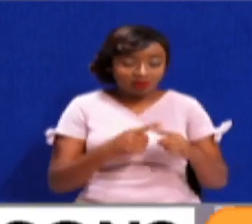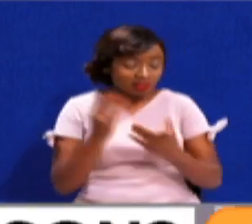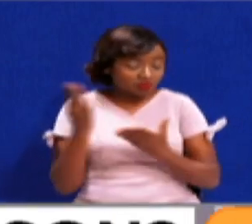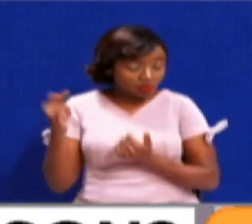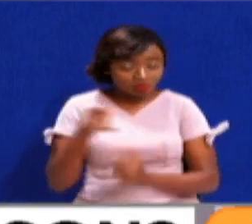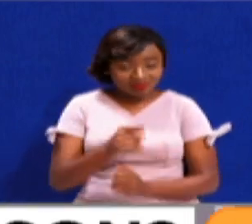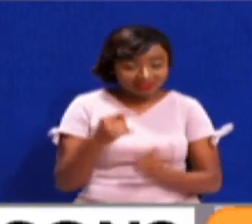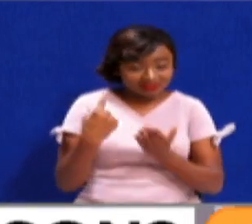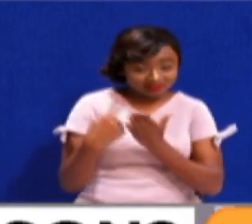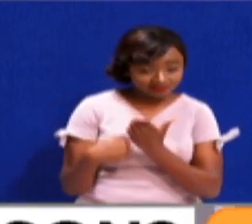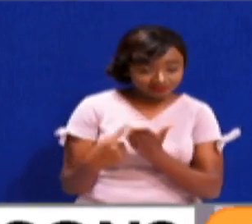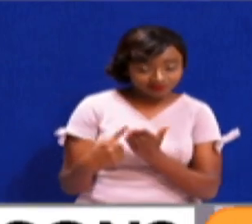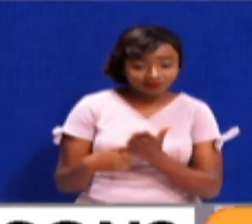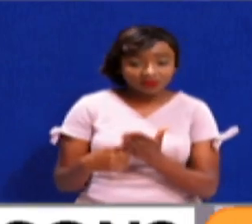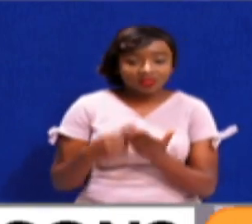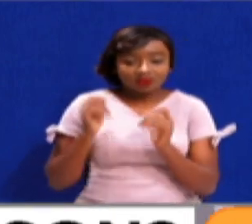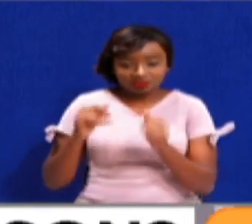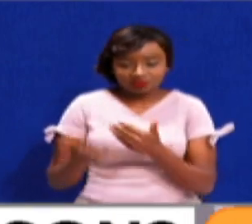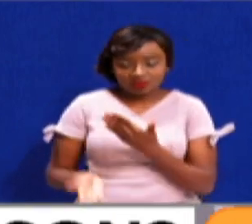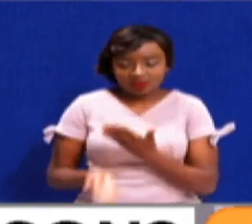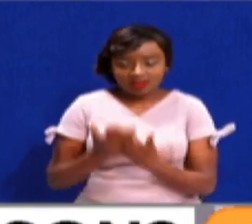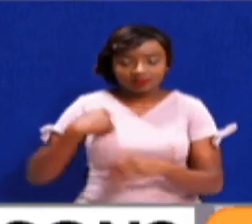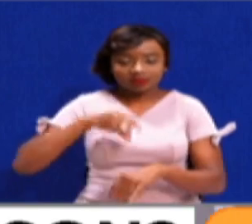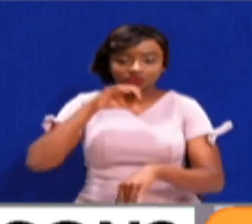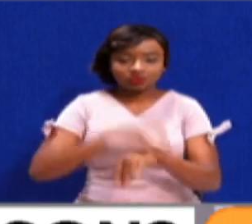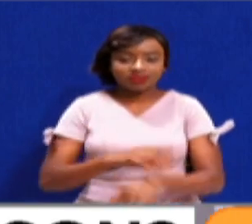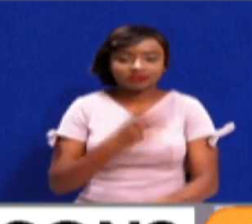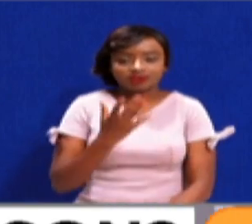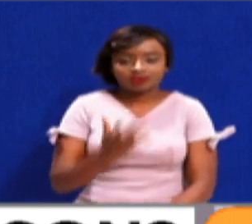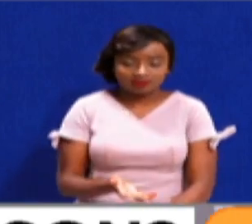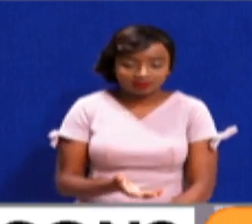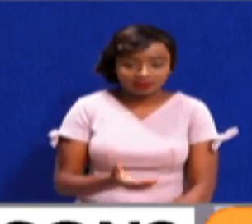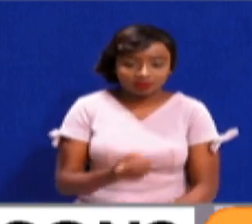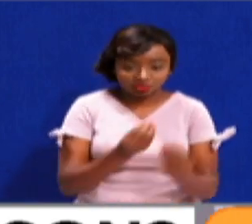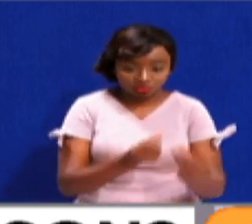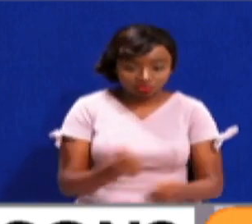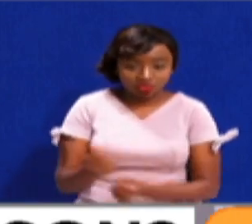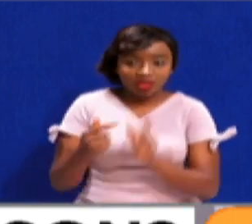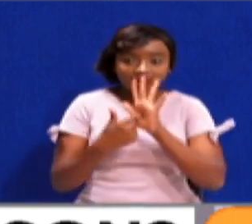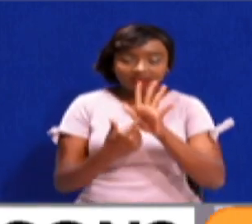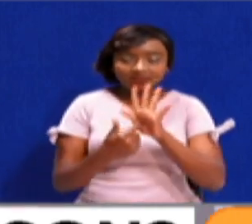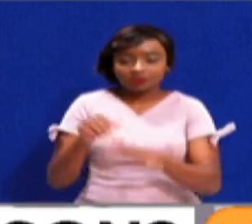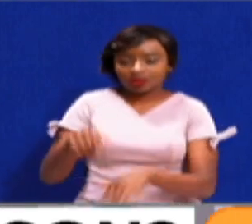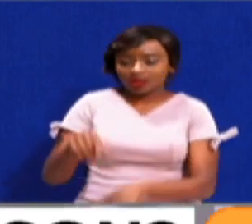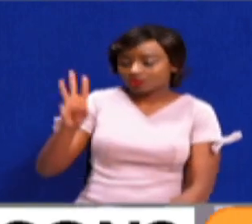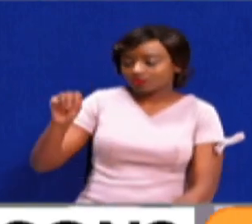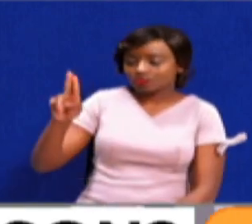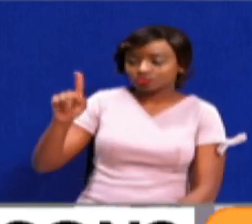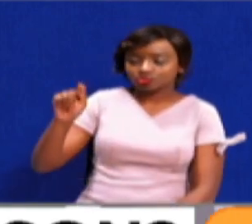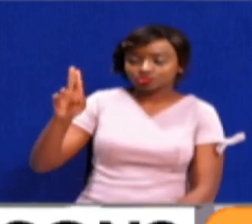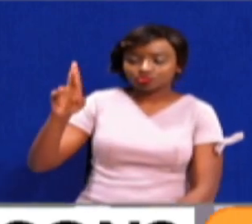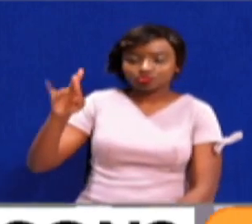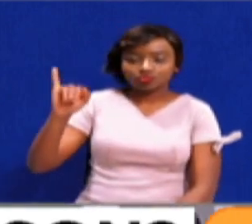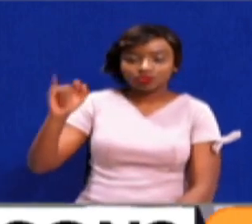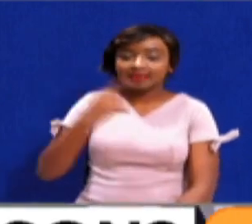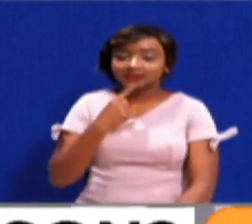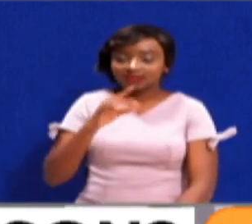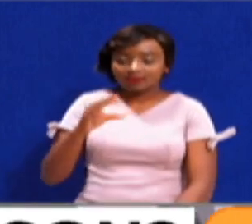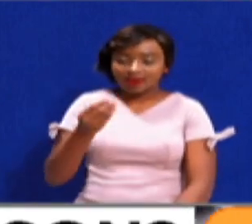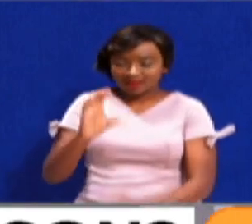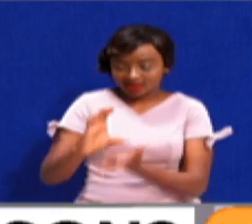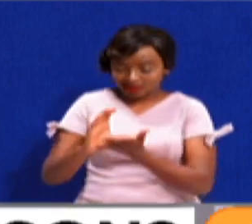this discussion now will now lead us there. The formula that is being proposed by Linturi, for example, you know, allocate a certain amount of money